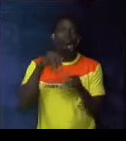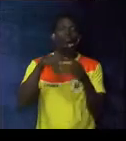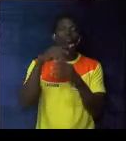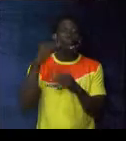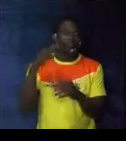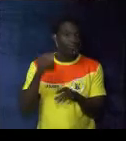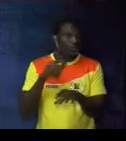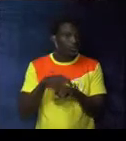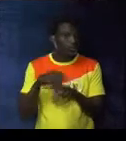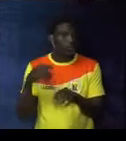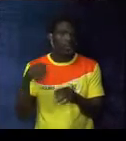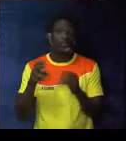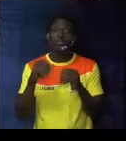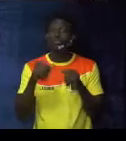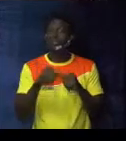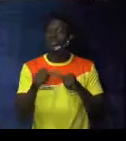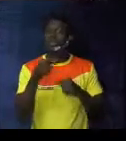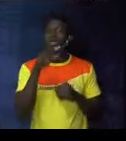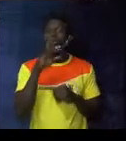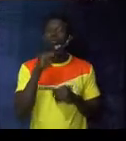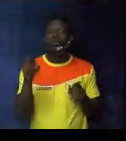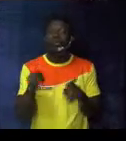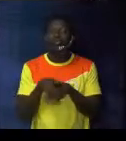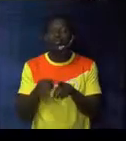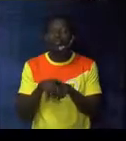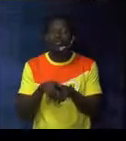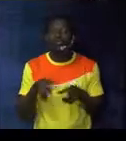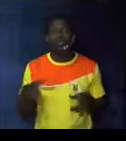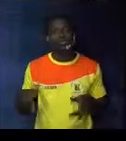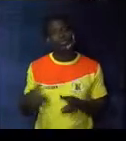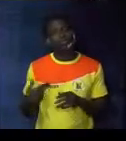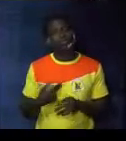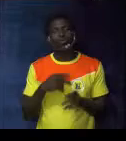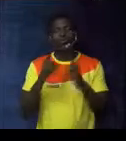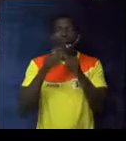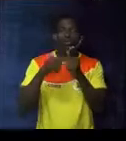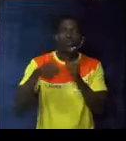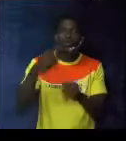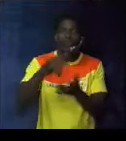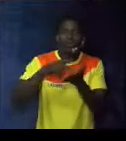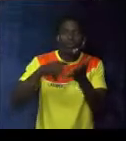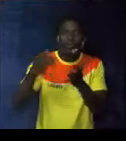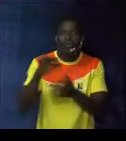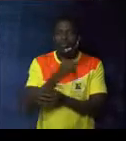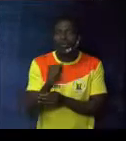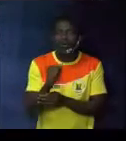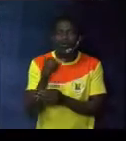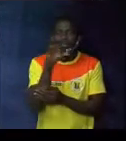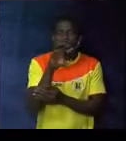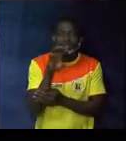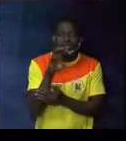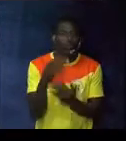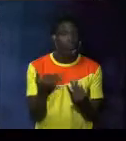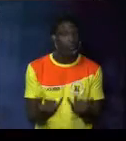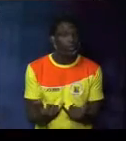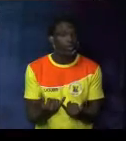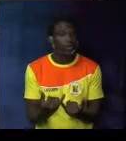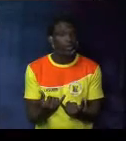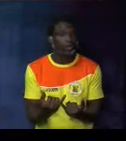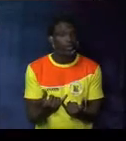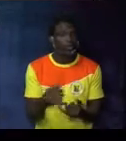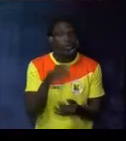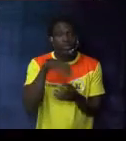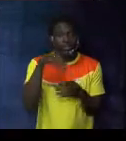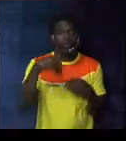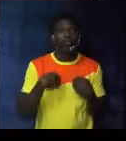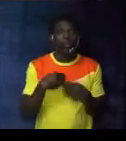time. I mean, the distances are not the same. Now let's talk about the parts of a circle.